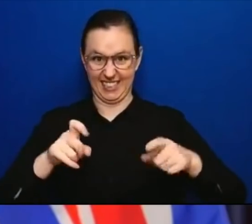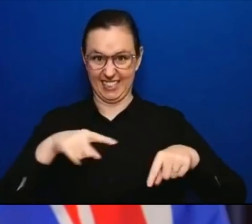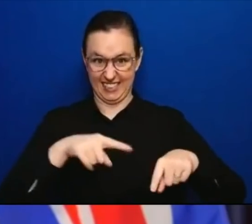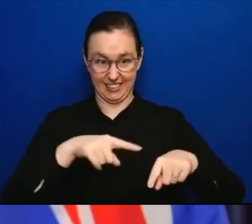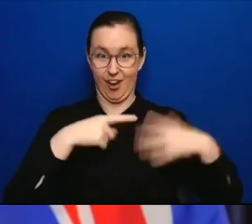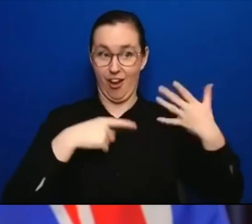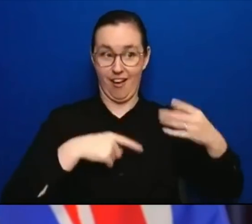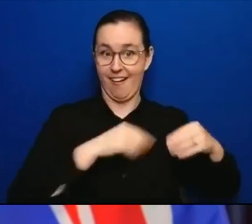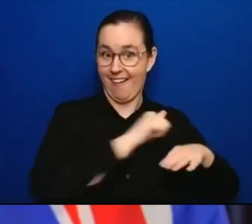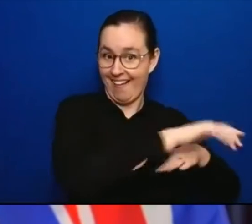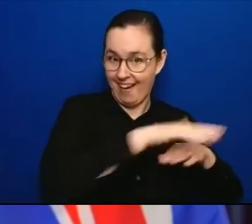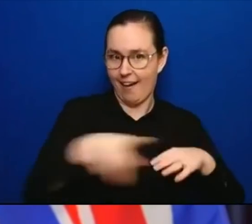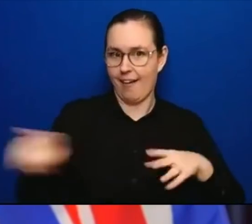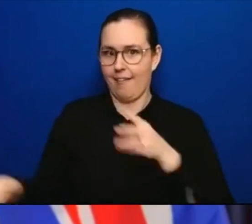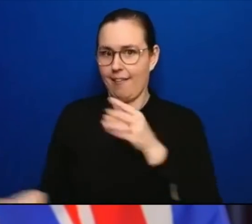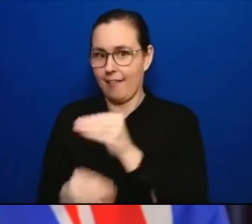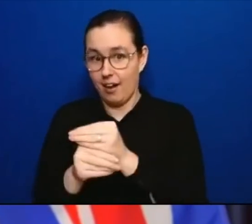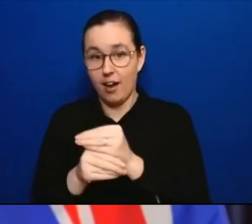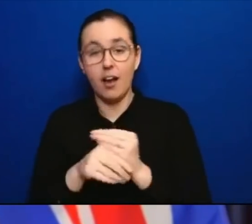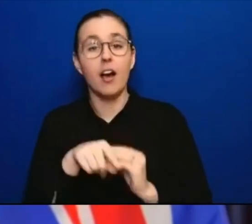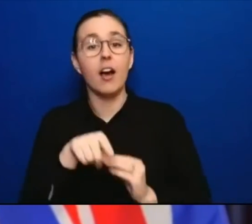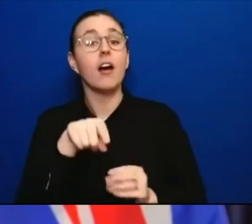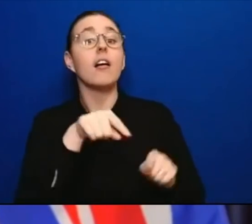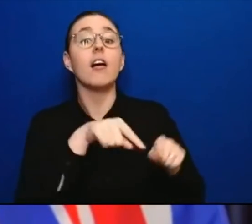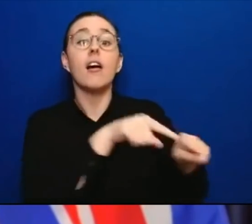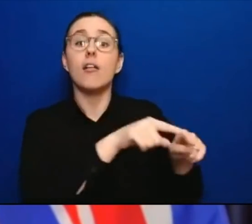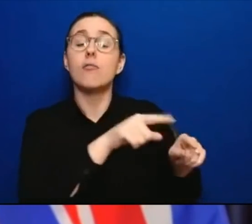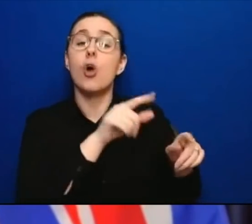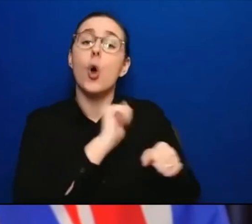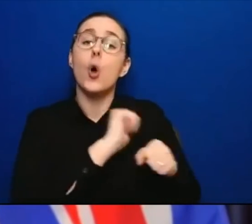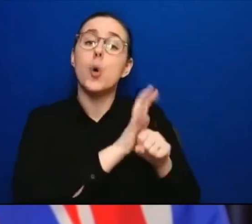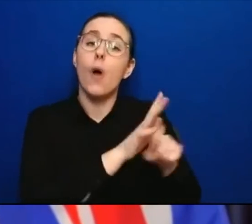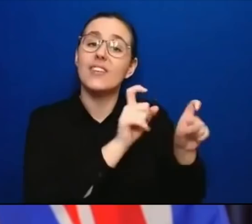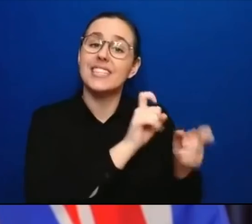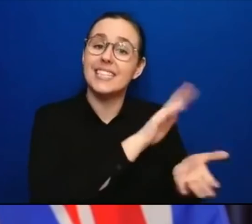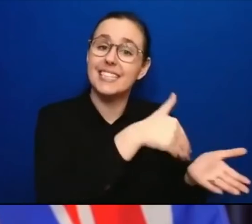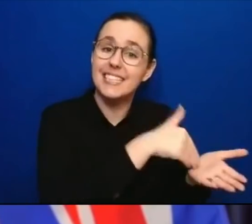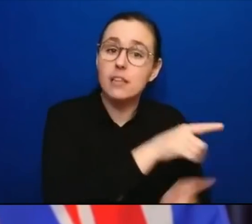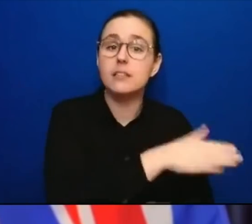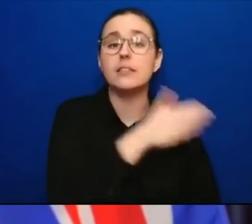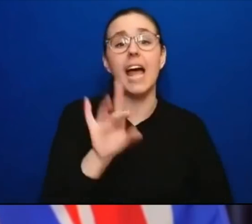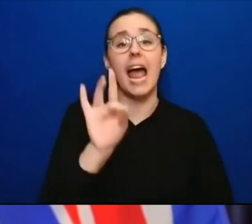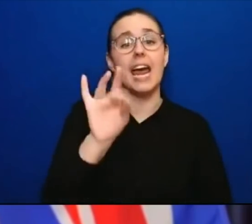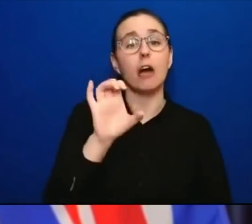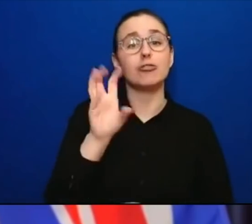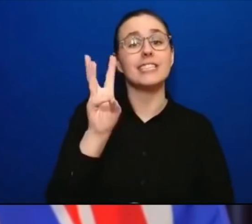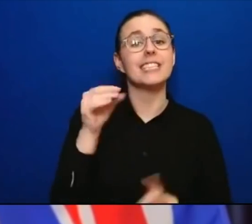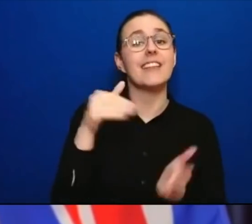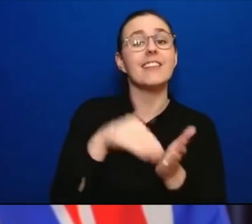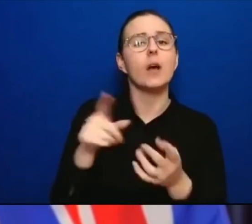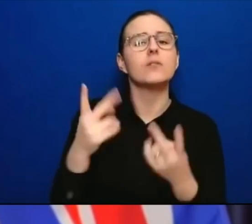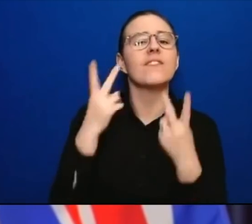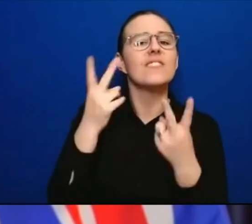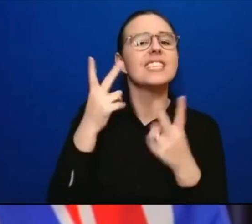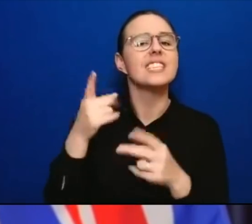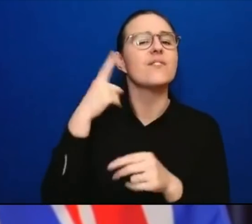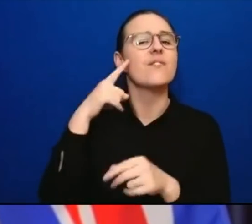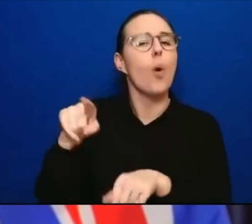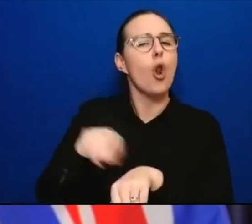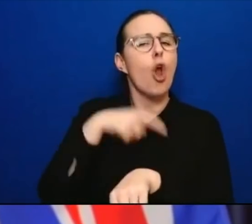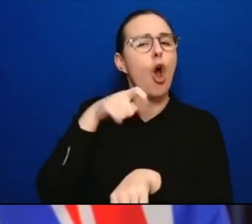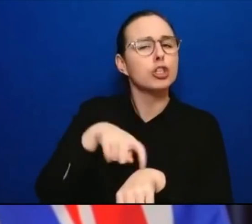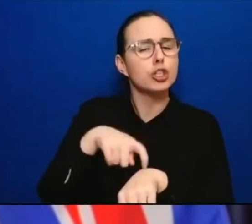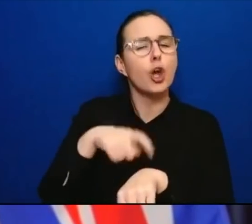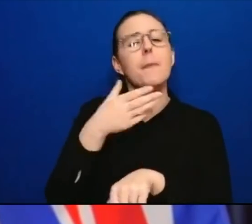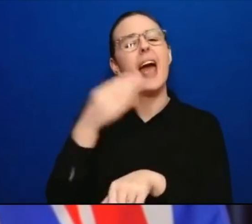delivered. So that's 400,000 to COVID testing centers to replenish supply, 860,000 to visitors and symptomatic staff in